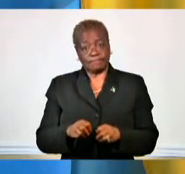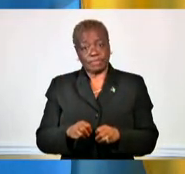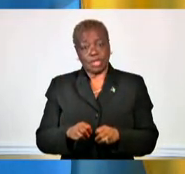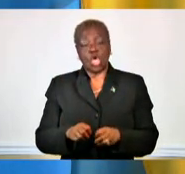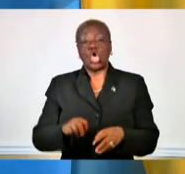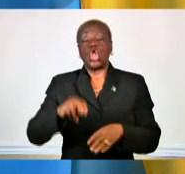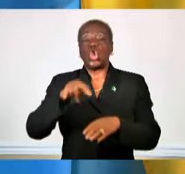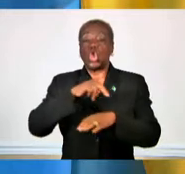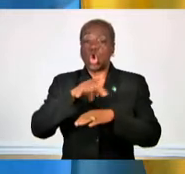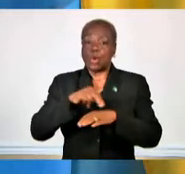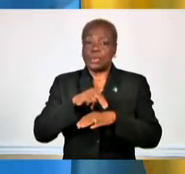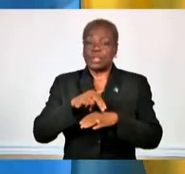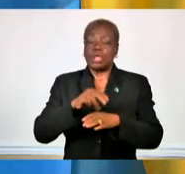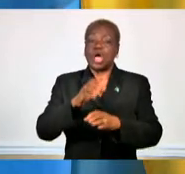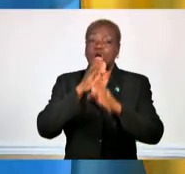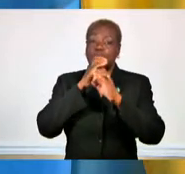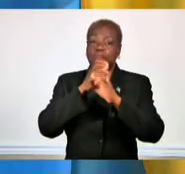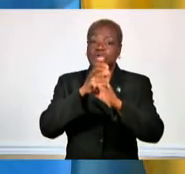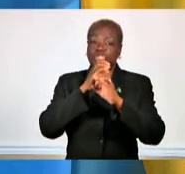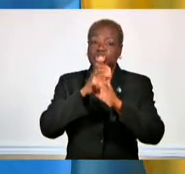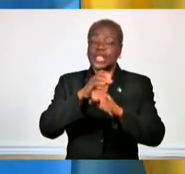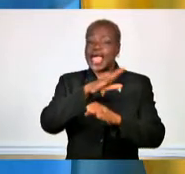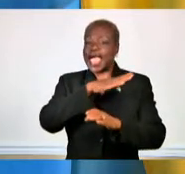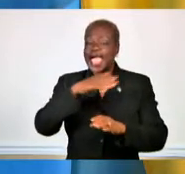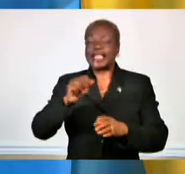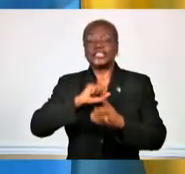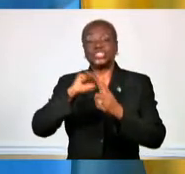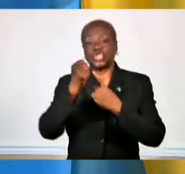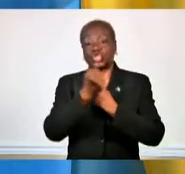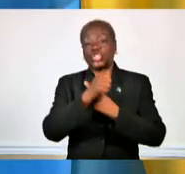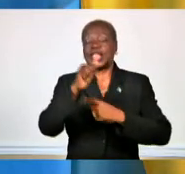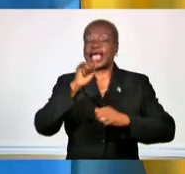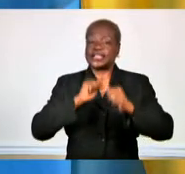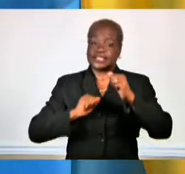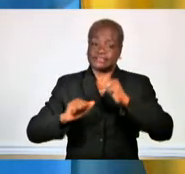normal, commercial, and social activity,